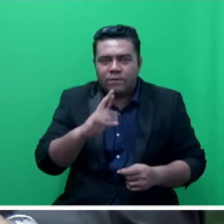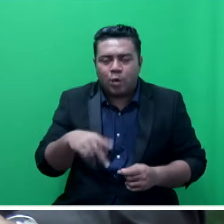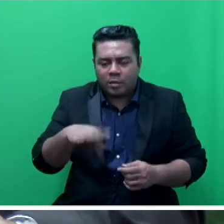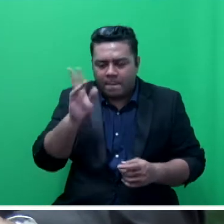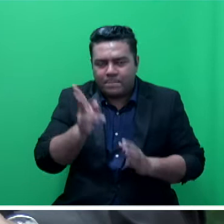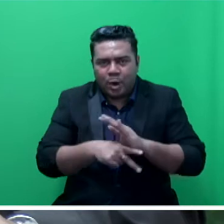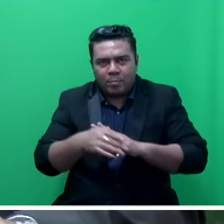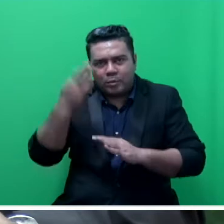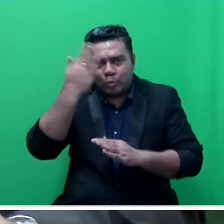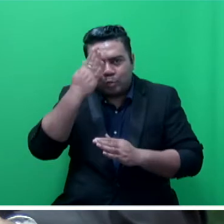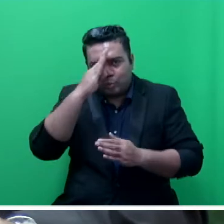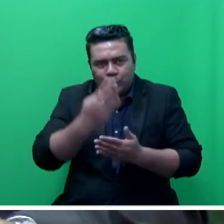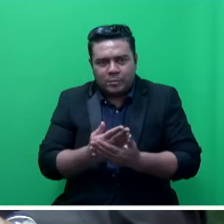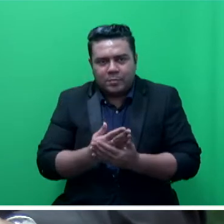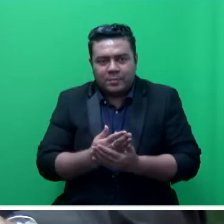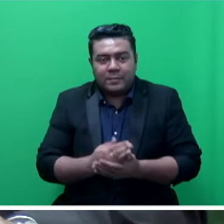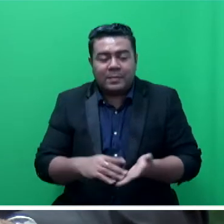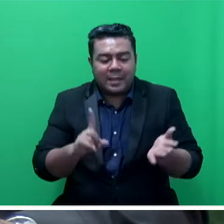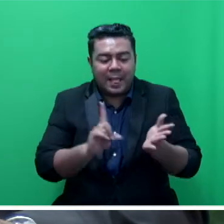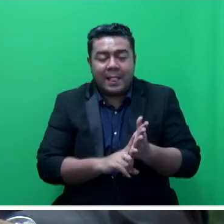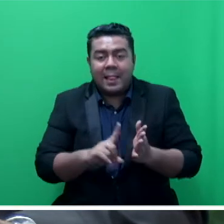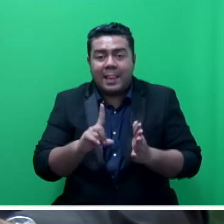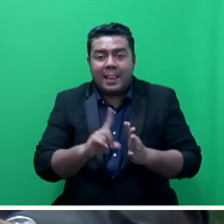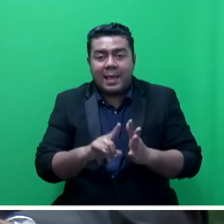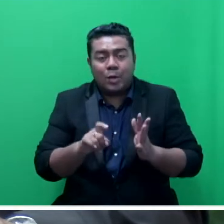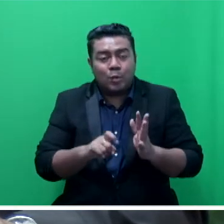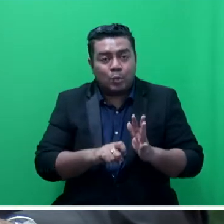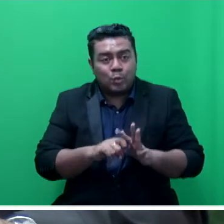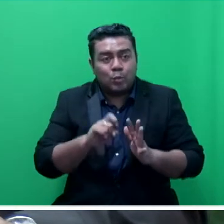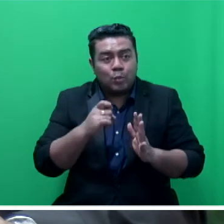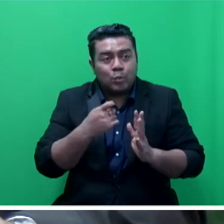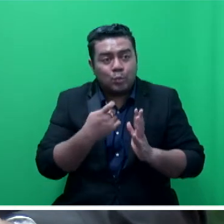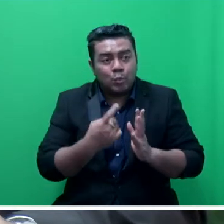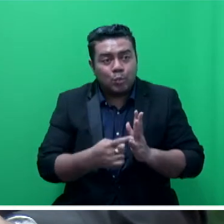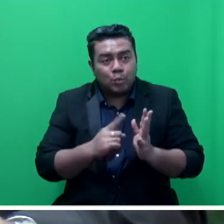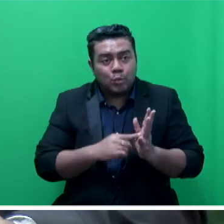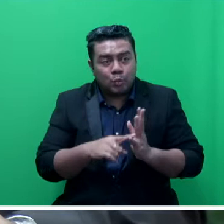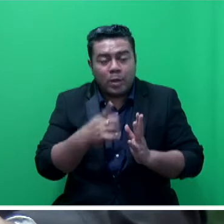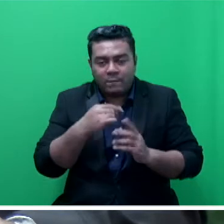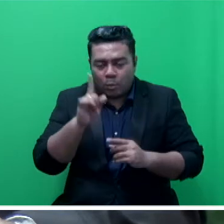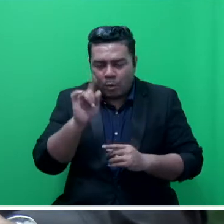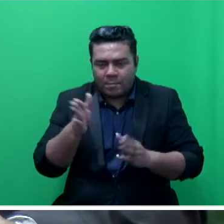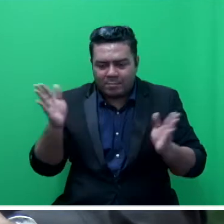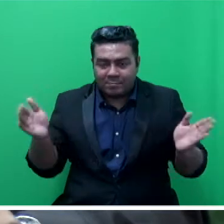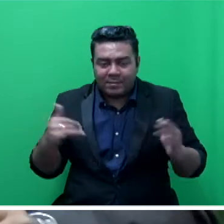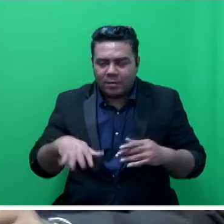students. At Lekutu Secondary School, 1/7 classroom block was damaged during